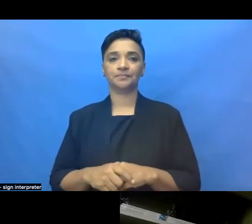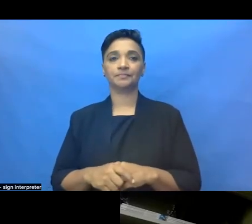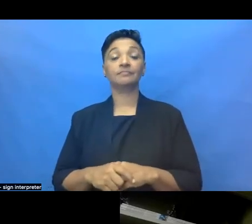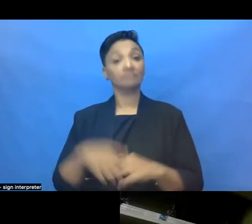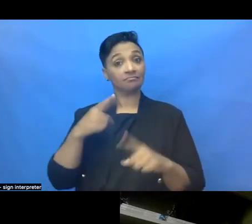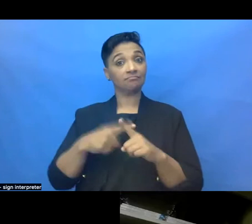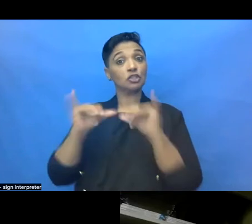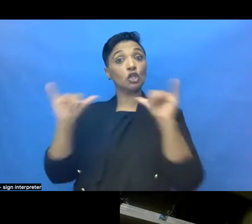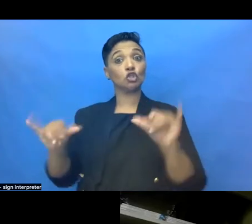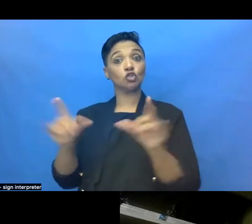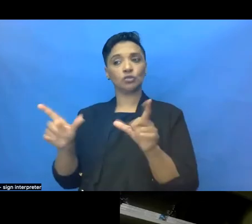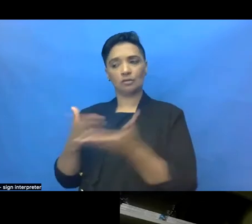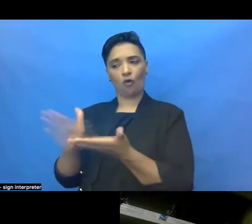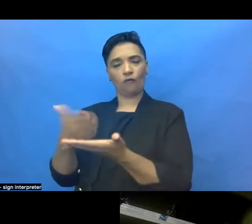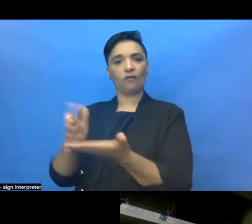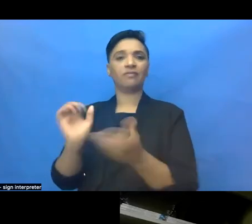from institutions.